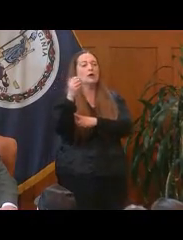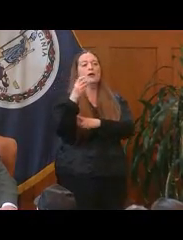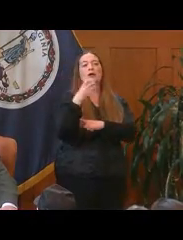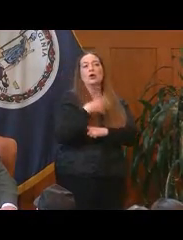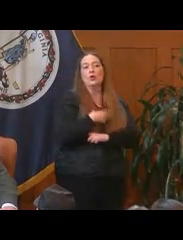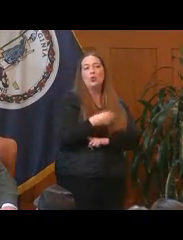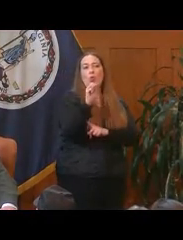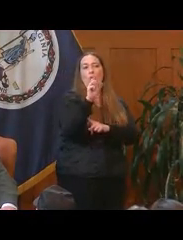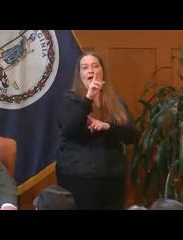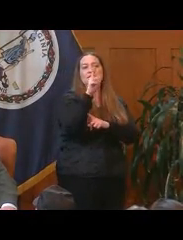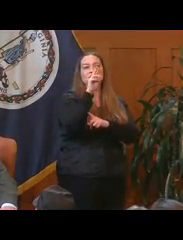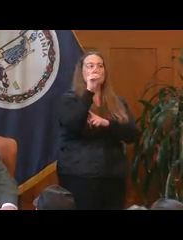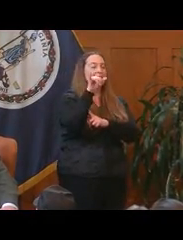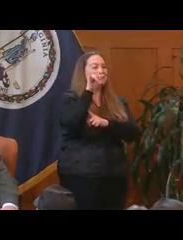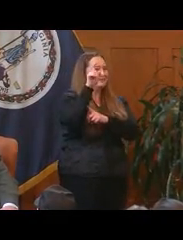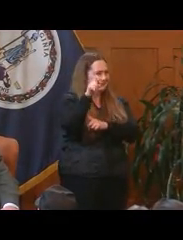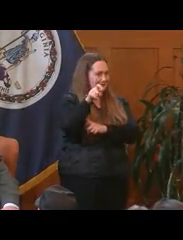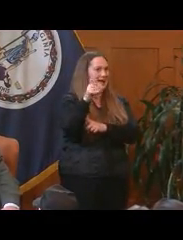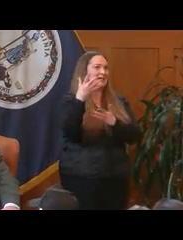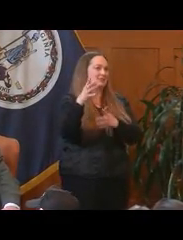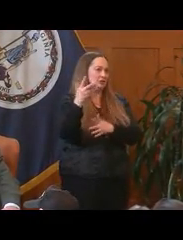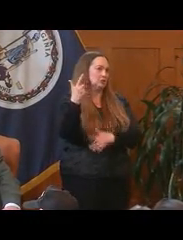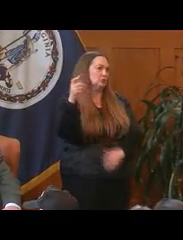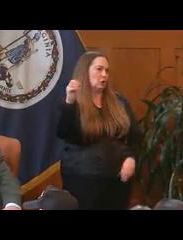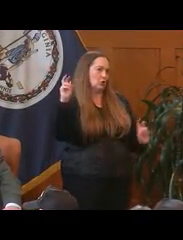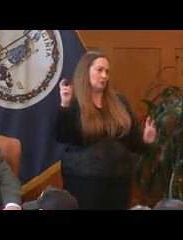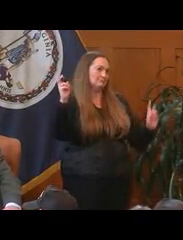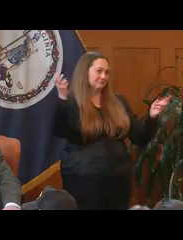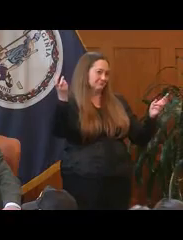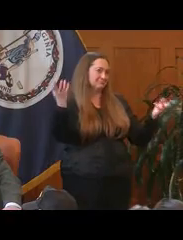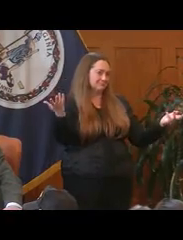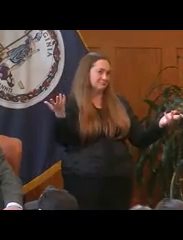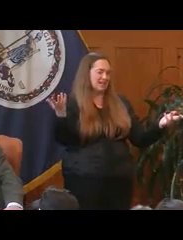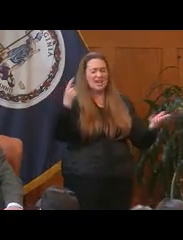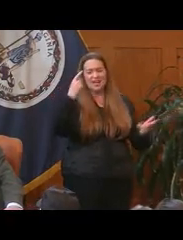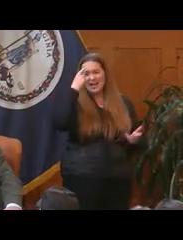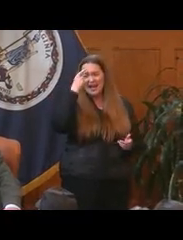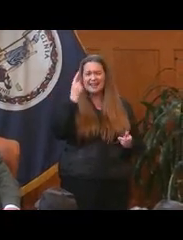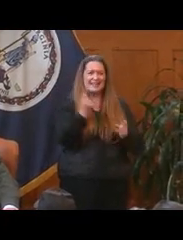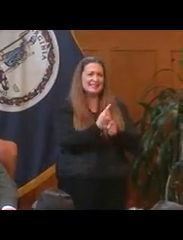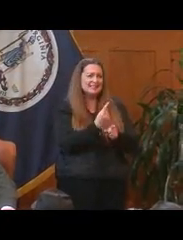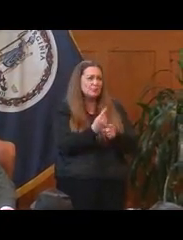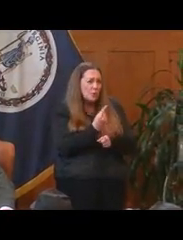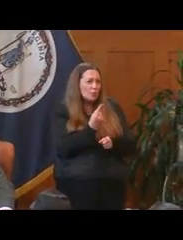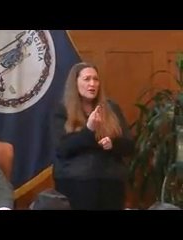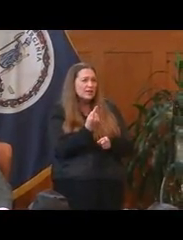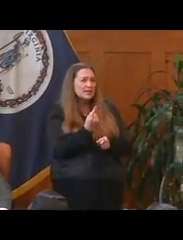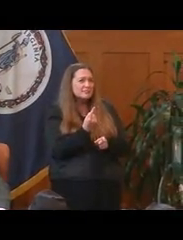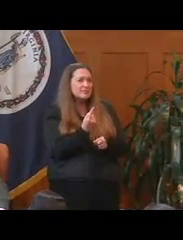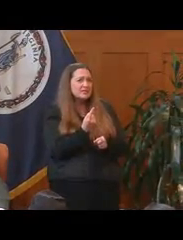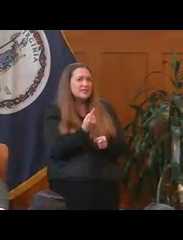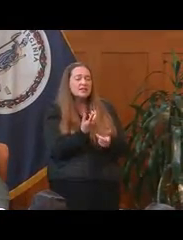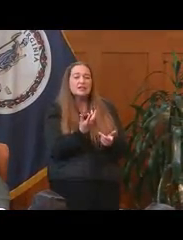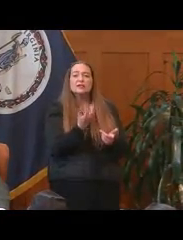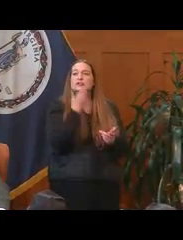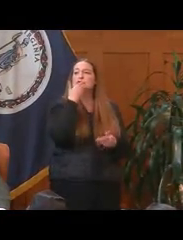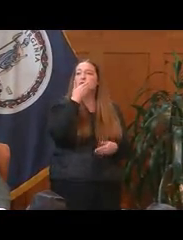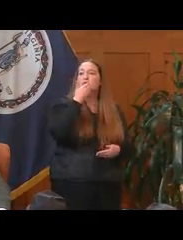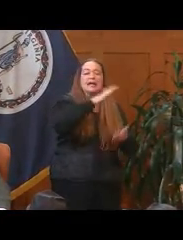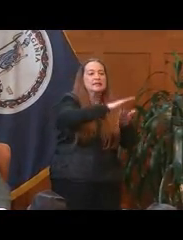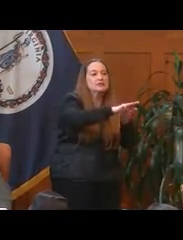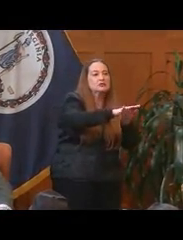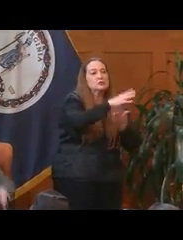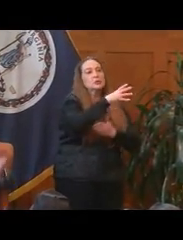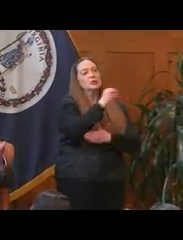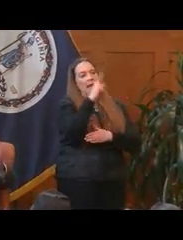we were chanting, we agree. And so I think it's appropriate to extend a round of applause first to the Batten School and President Sullivan for making